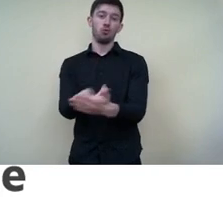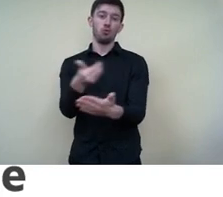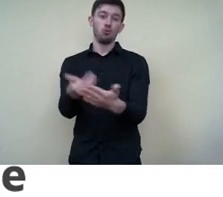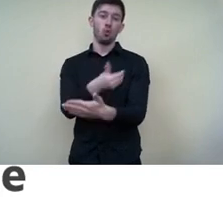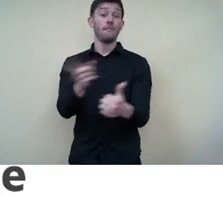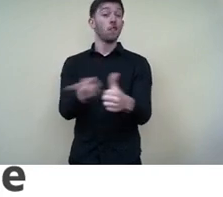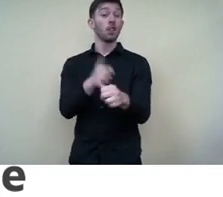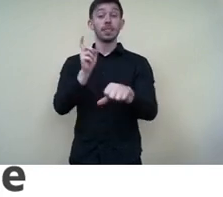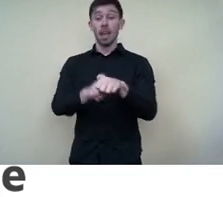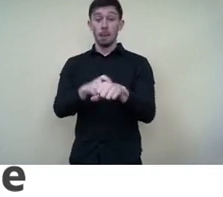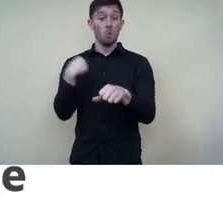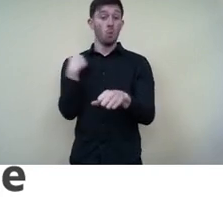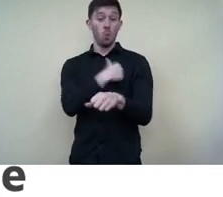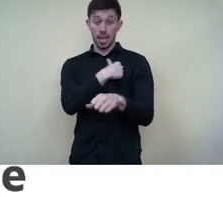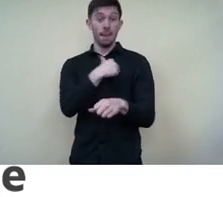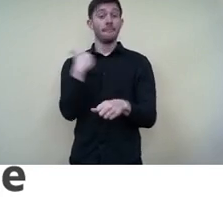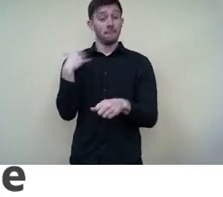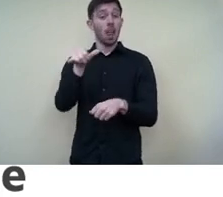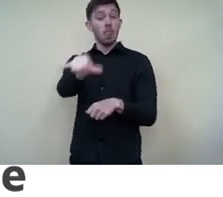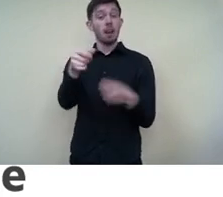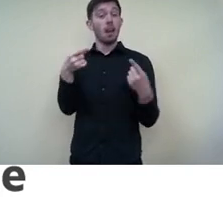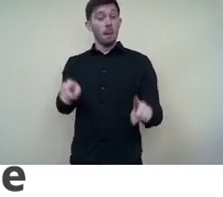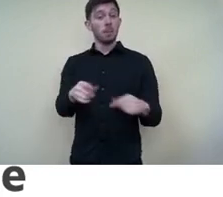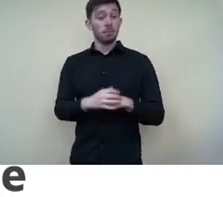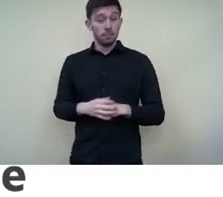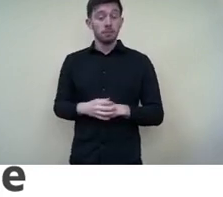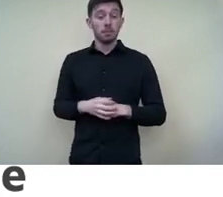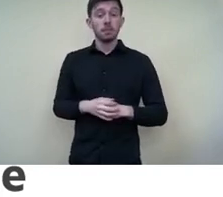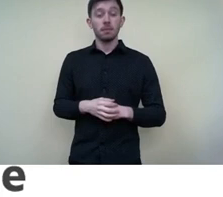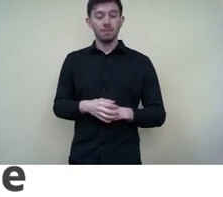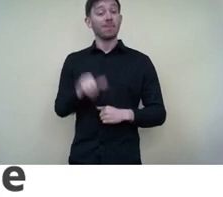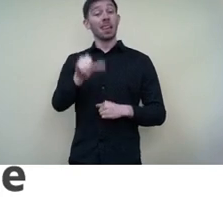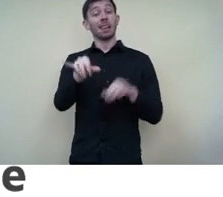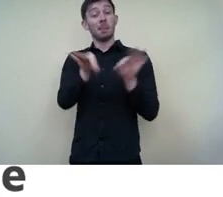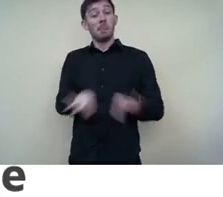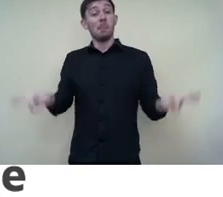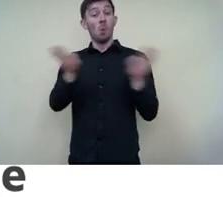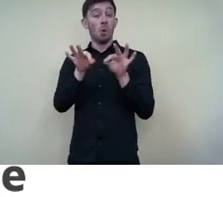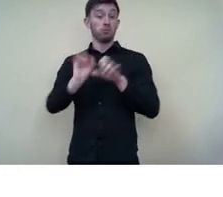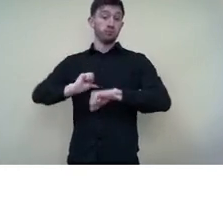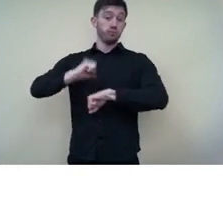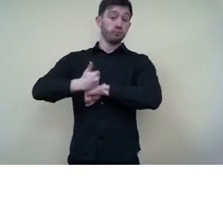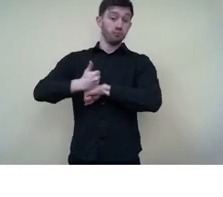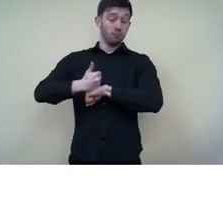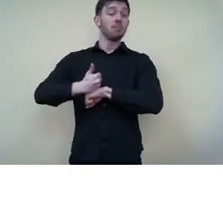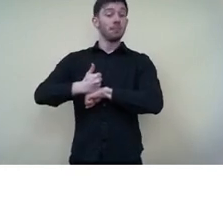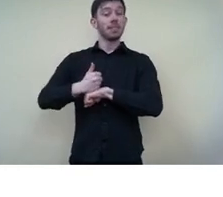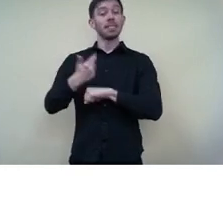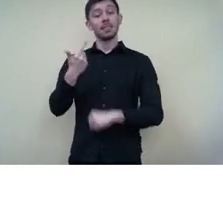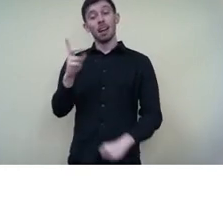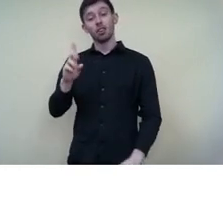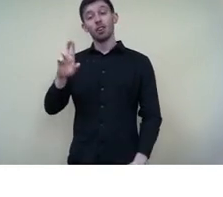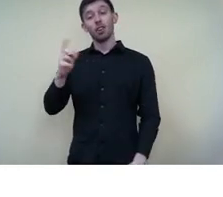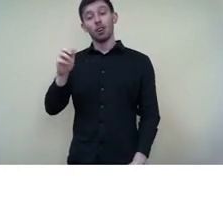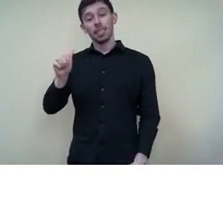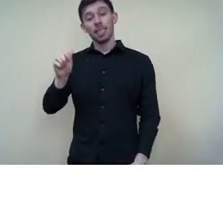very first time that a vaccine has received emergency use authorization. And so this is an important precedent that's being set, and as Dr. Garcia Sastre